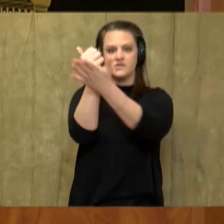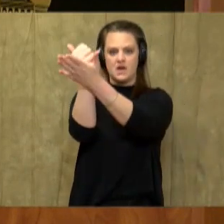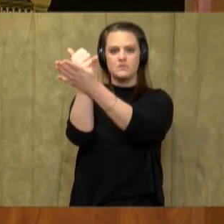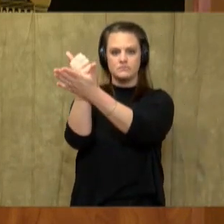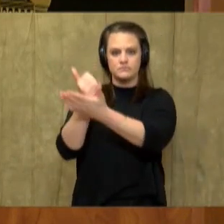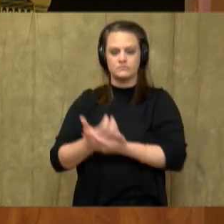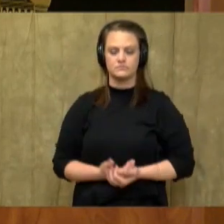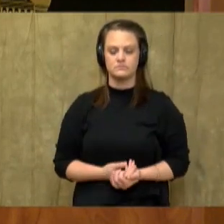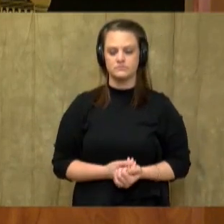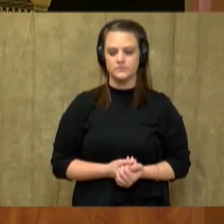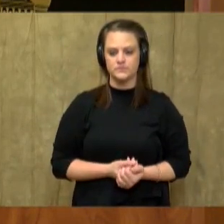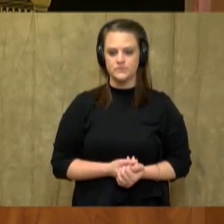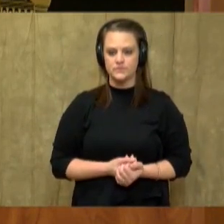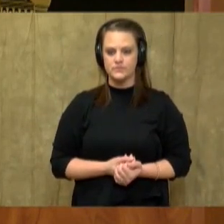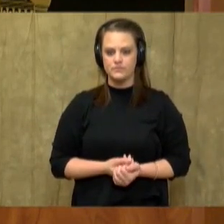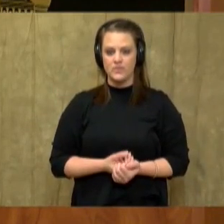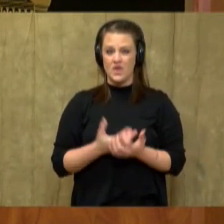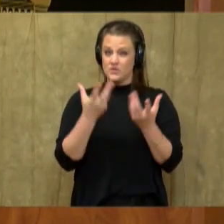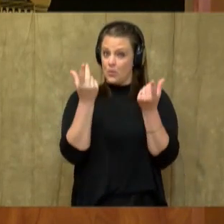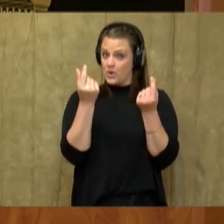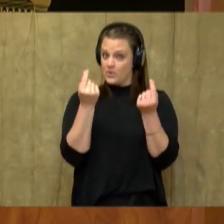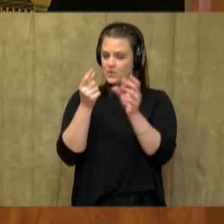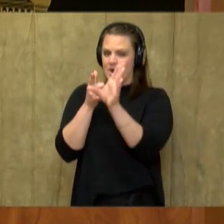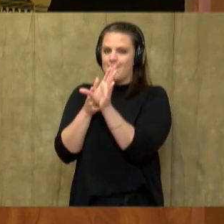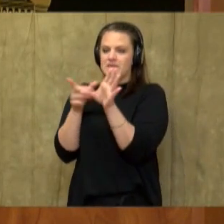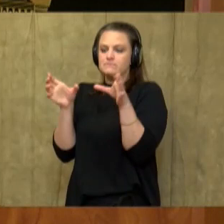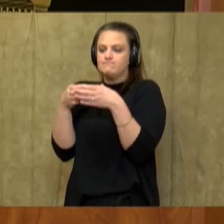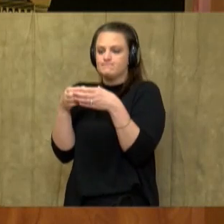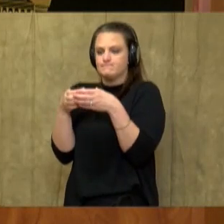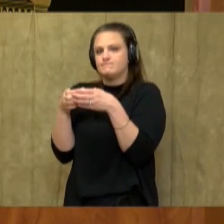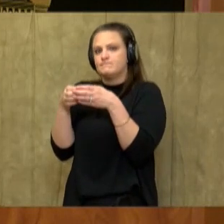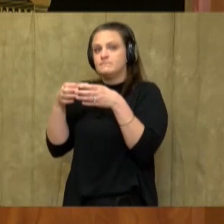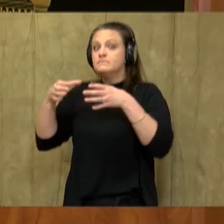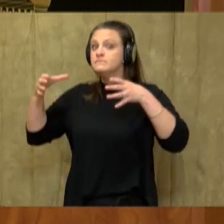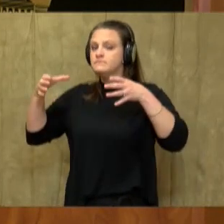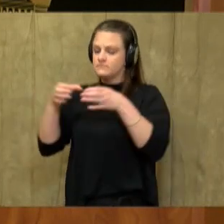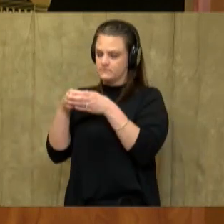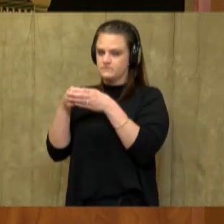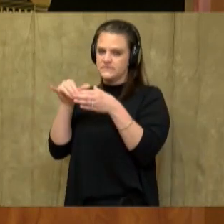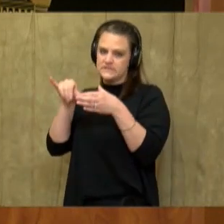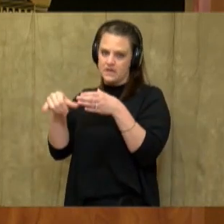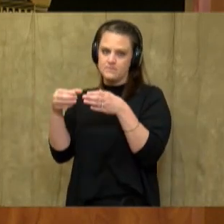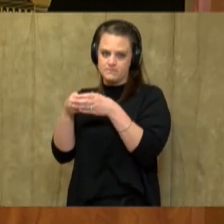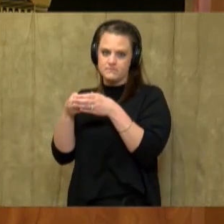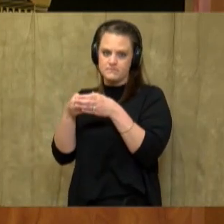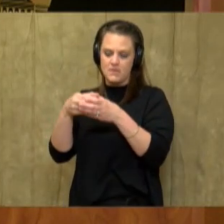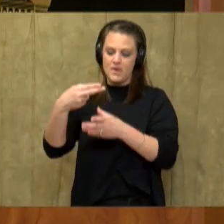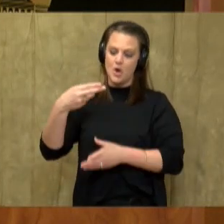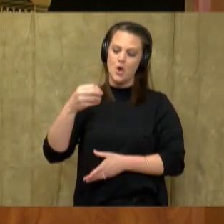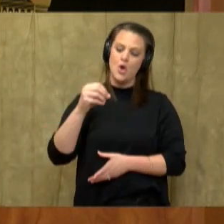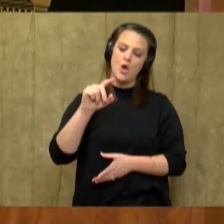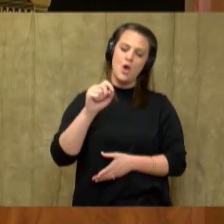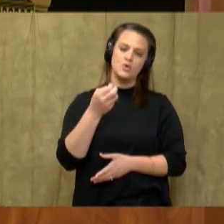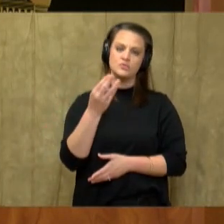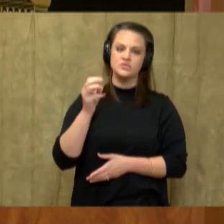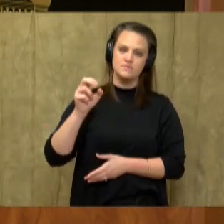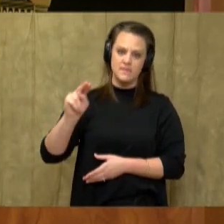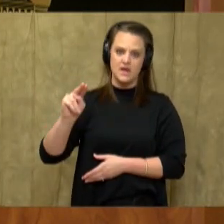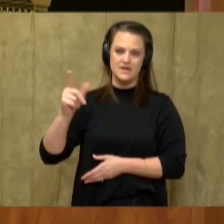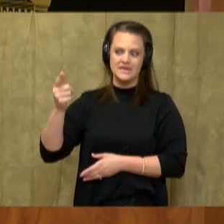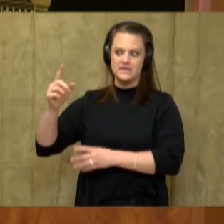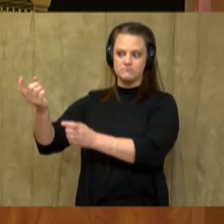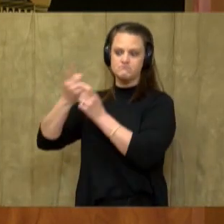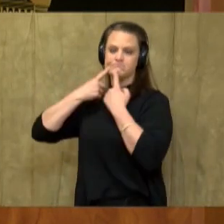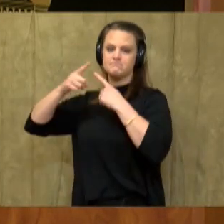because remember what we want to do, we want to contain communism, but in the end of this war, Ho Chi Minh is successful. There was a